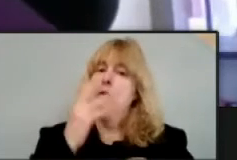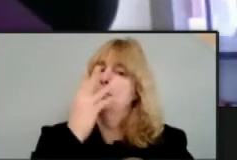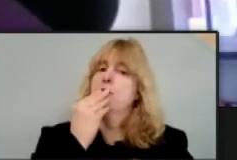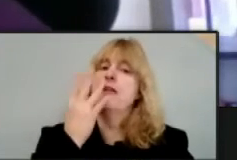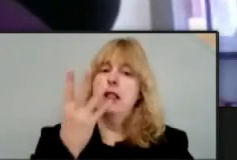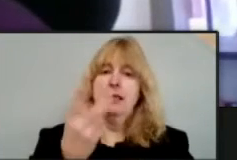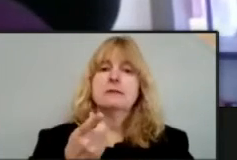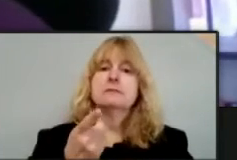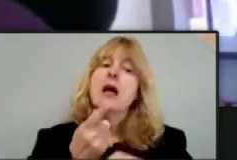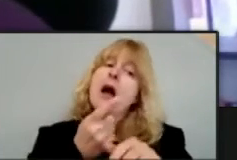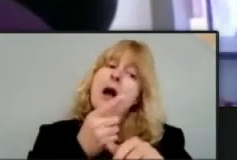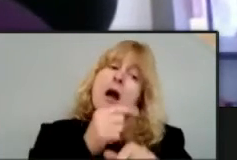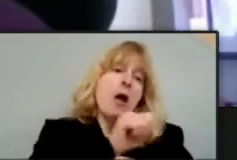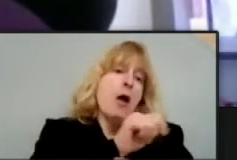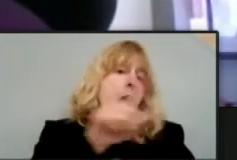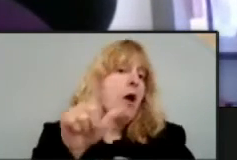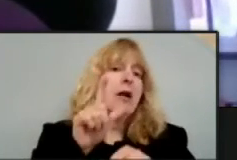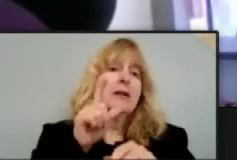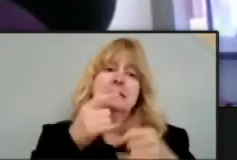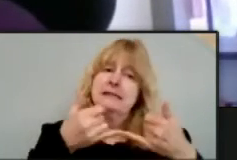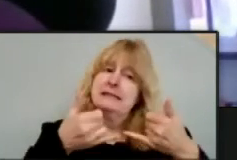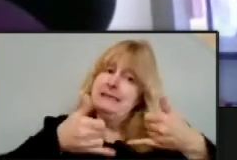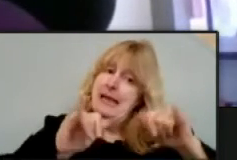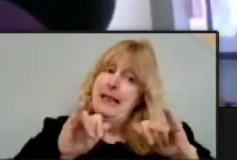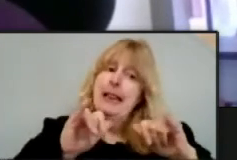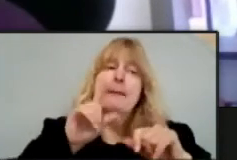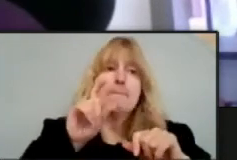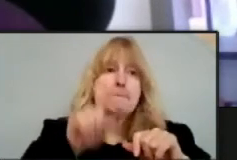will have to use those preventions still. Yeah.